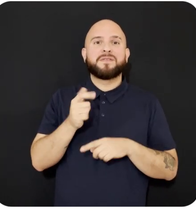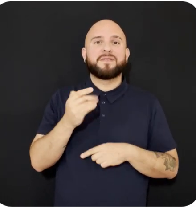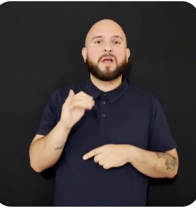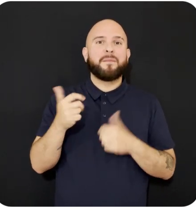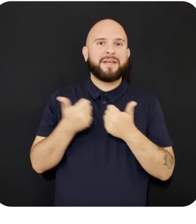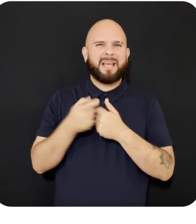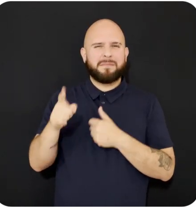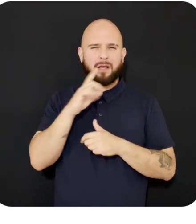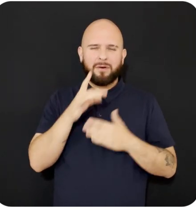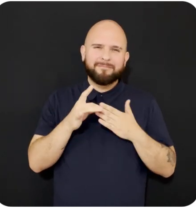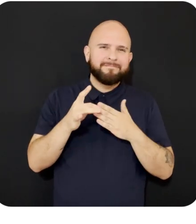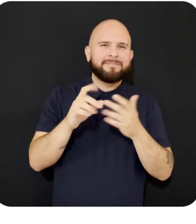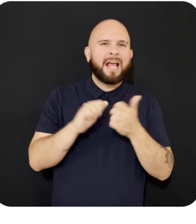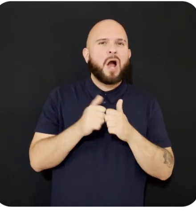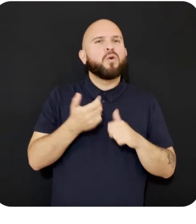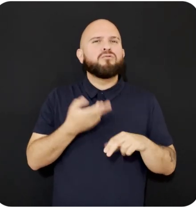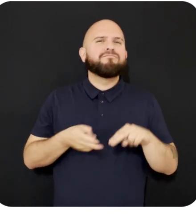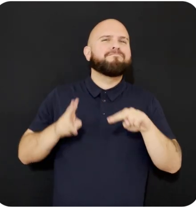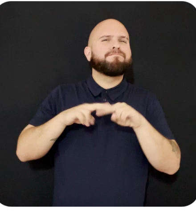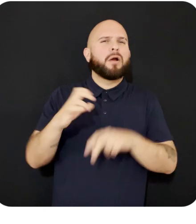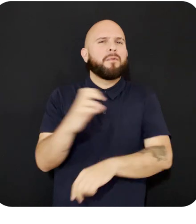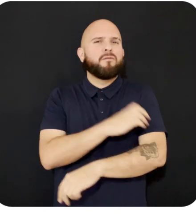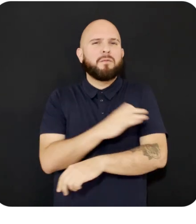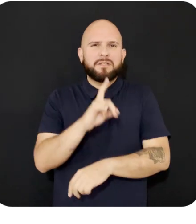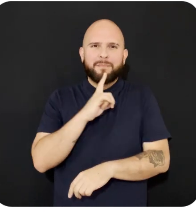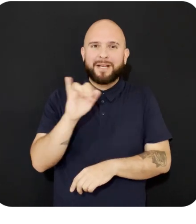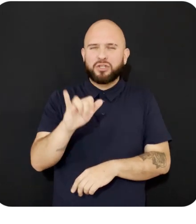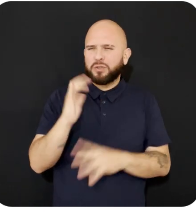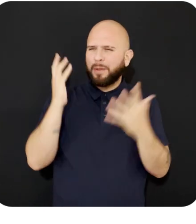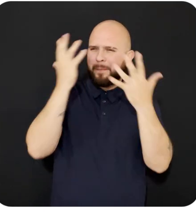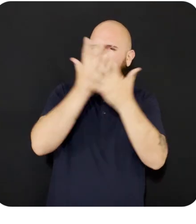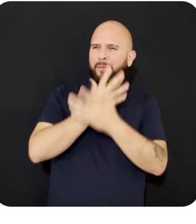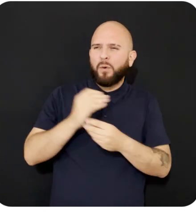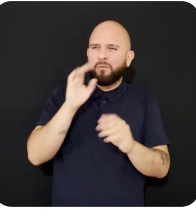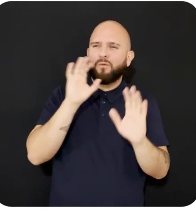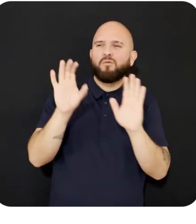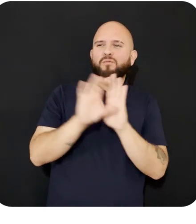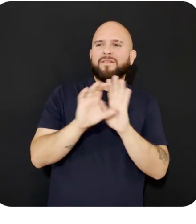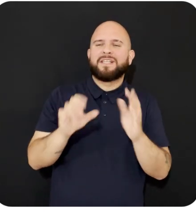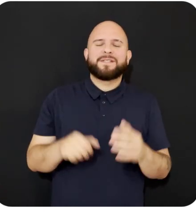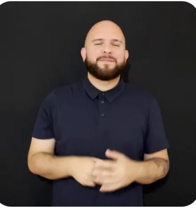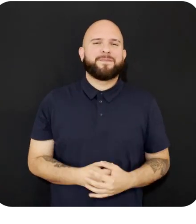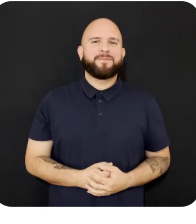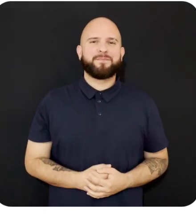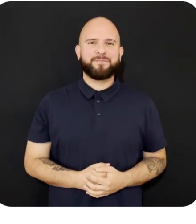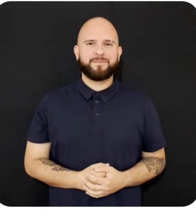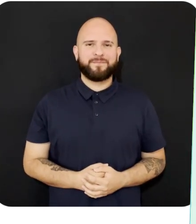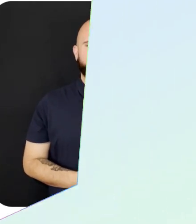walk us through how they maximize performance to render beautiful and optimized graphics.